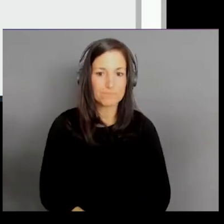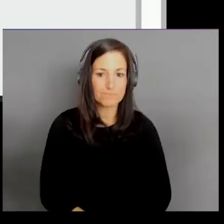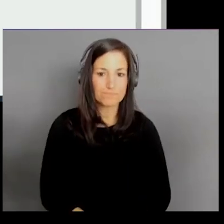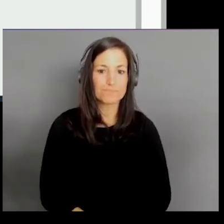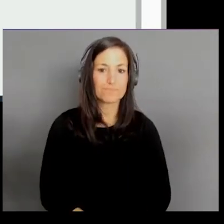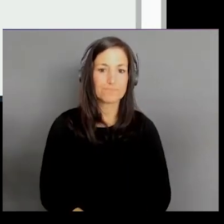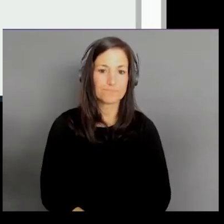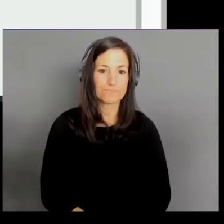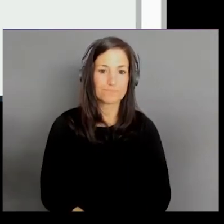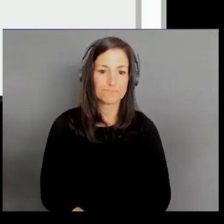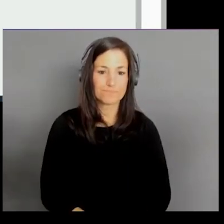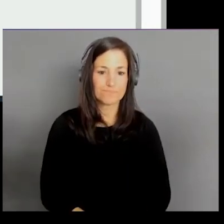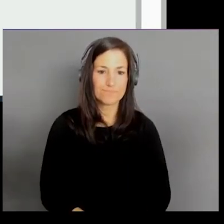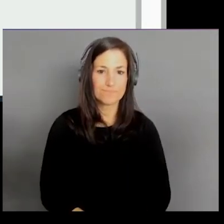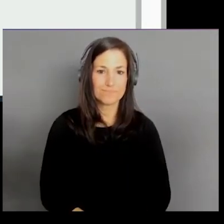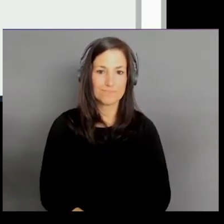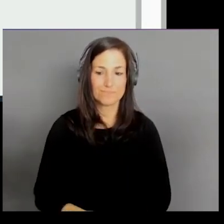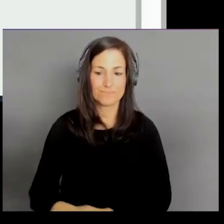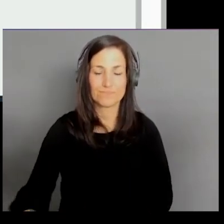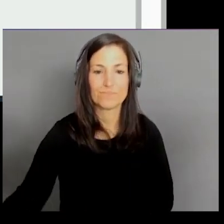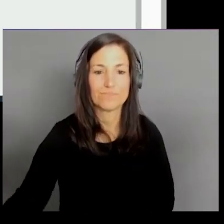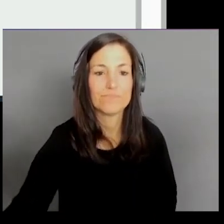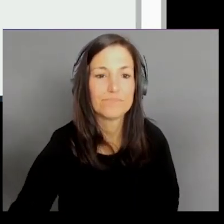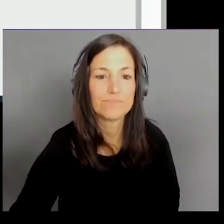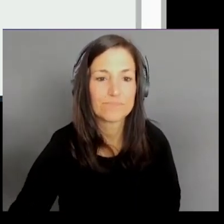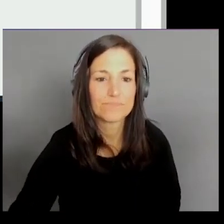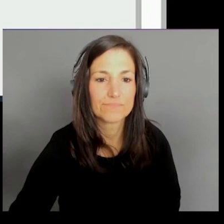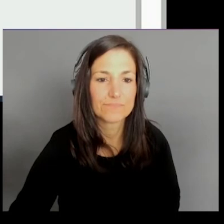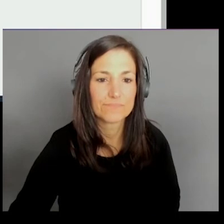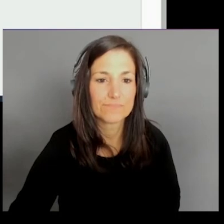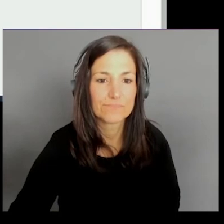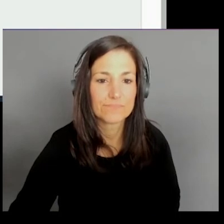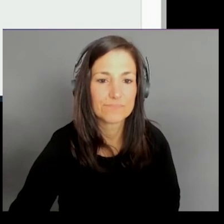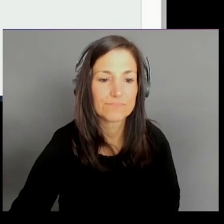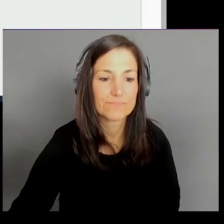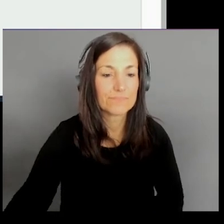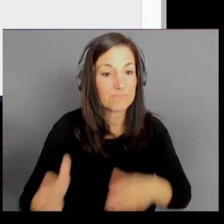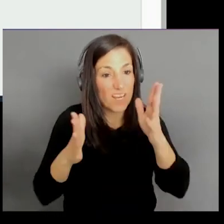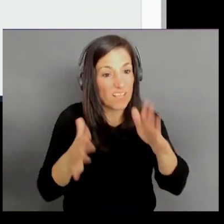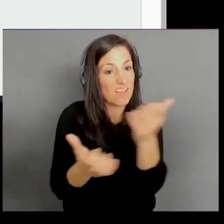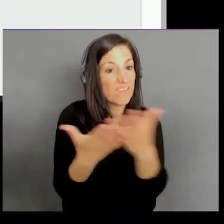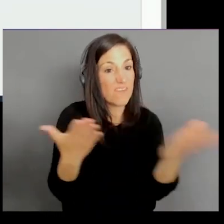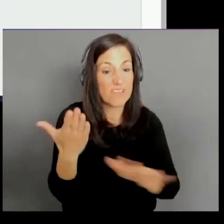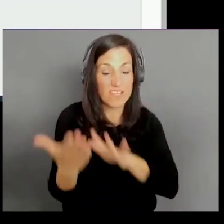and leave everything else and click create VPC.